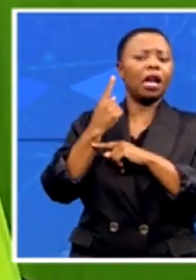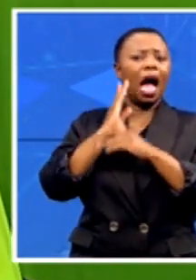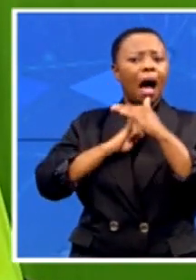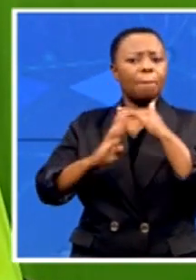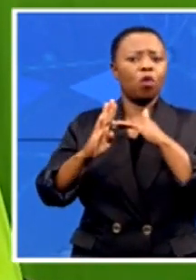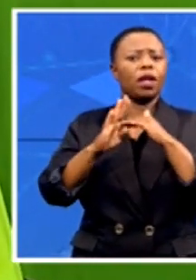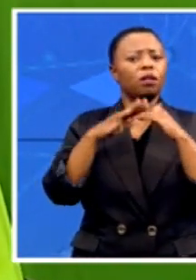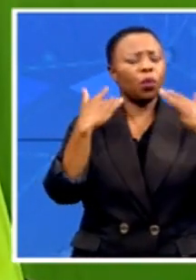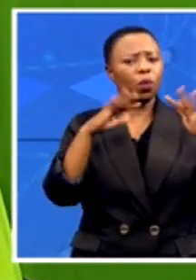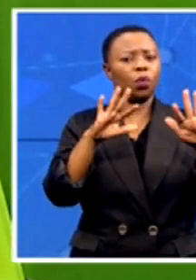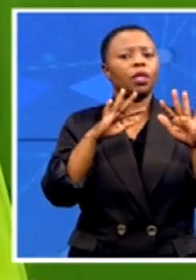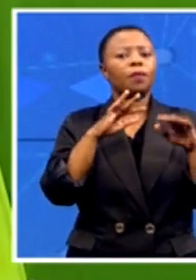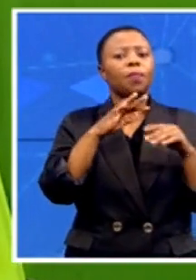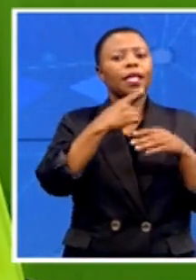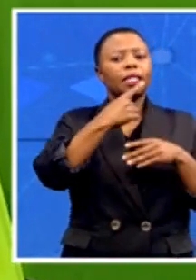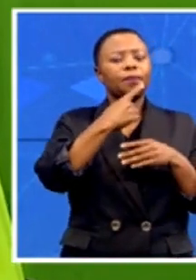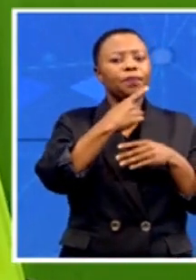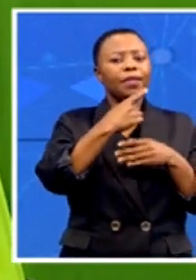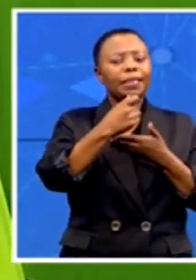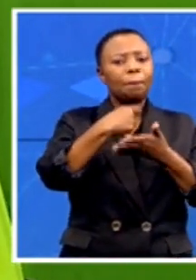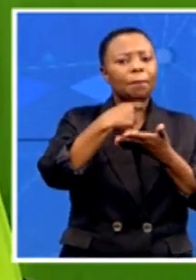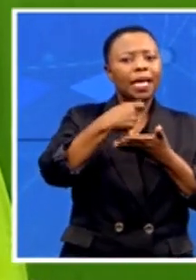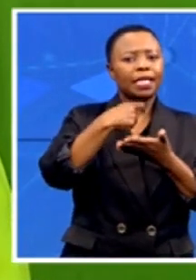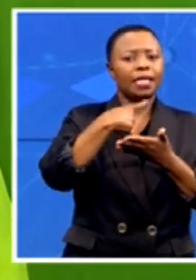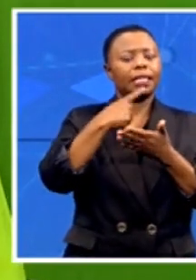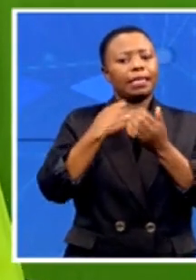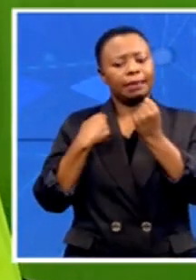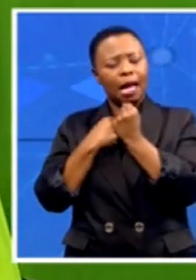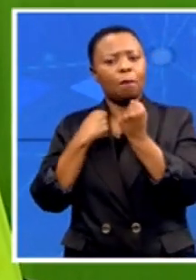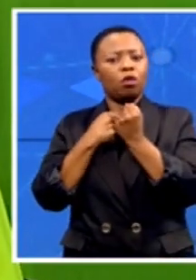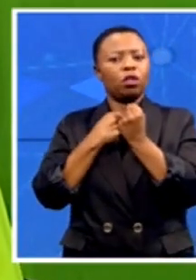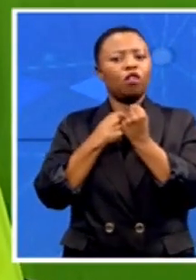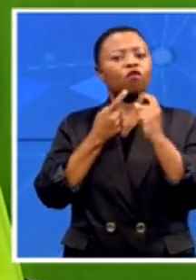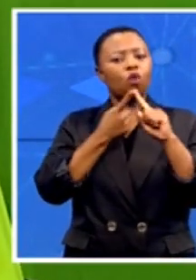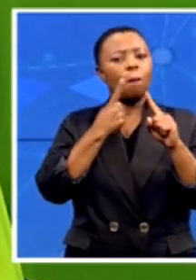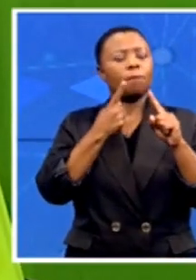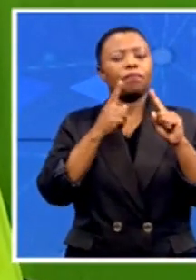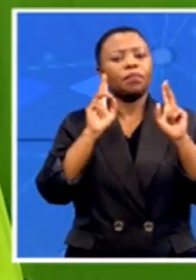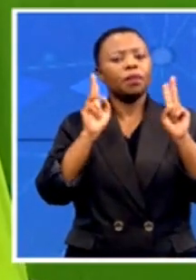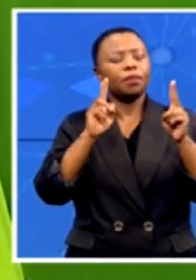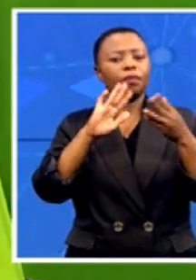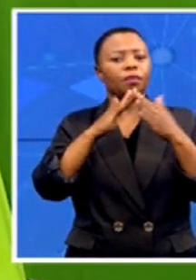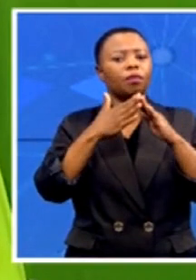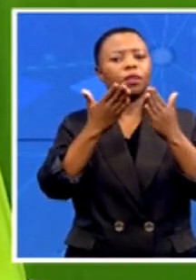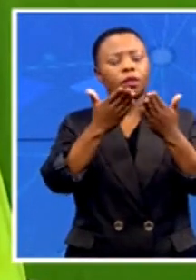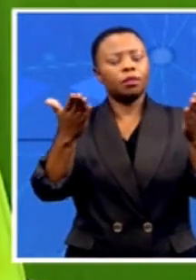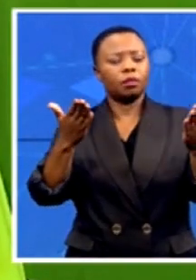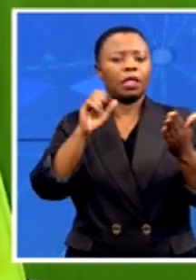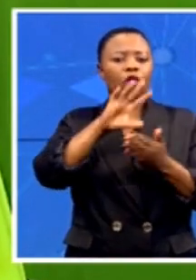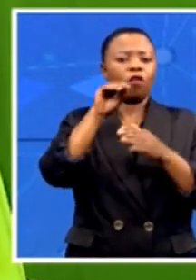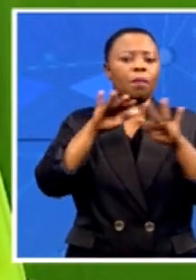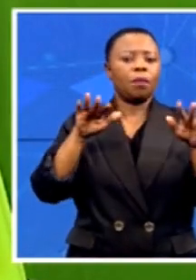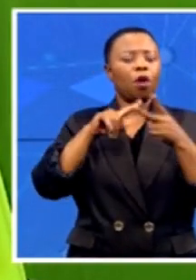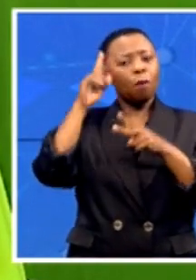been receiving from ordinary South Africans, professional South Africans, other political parties,